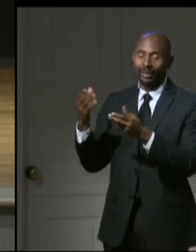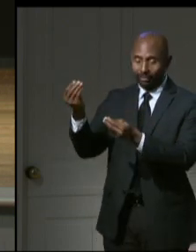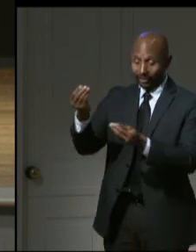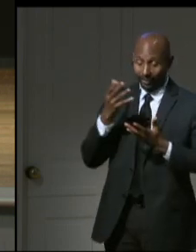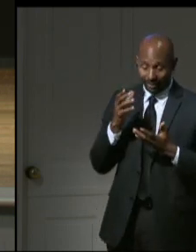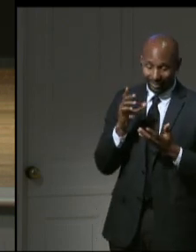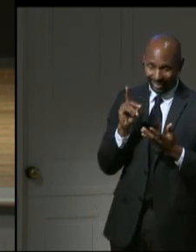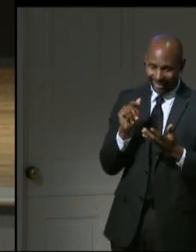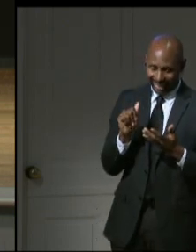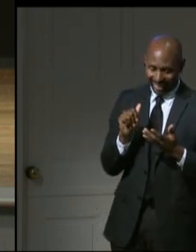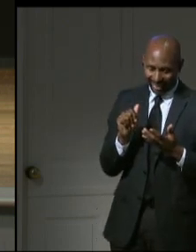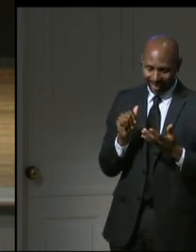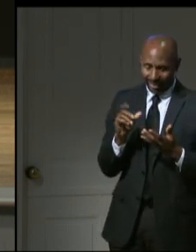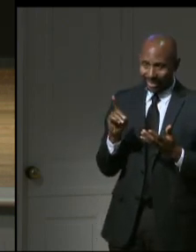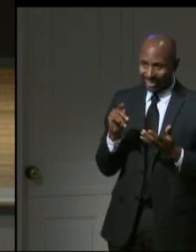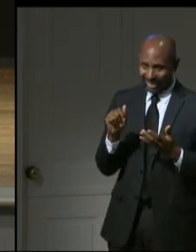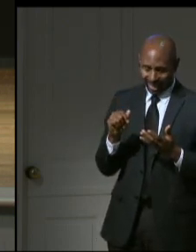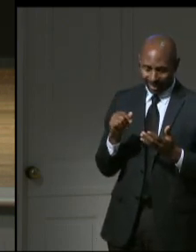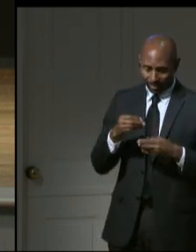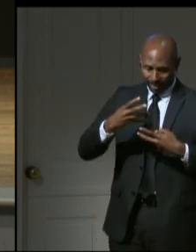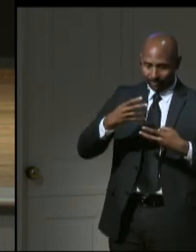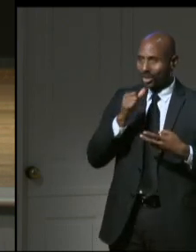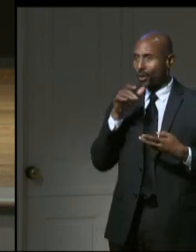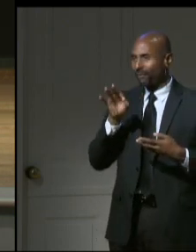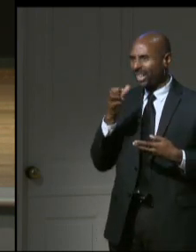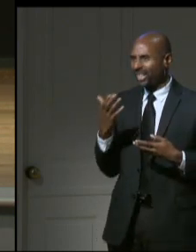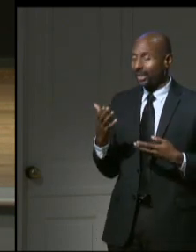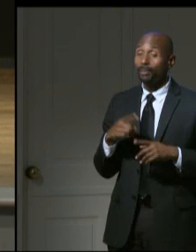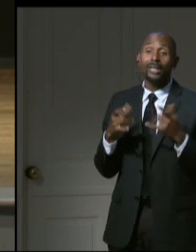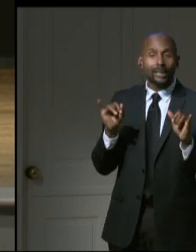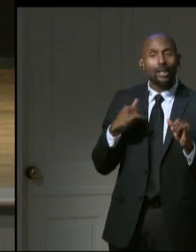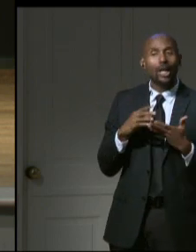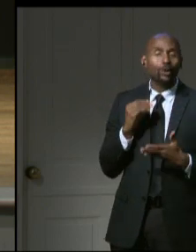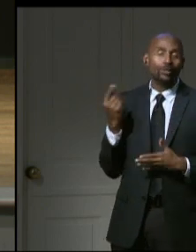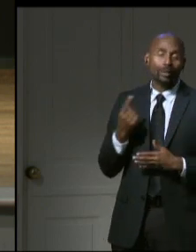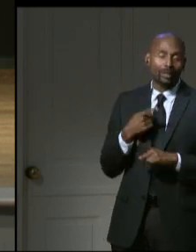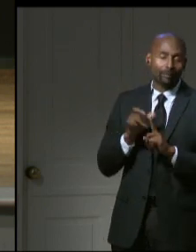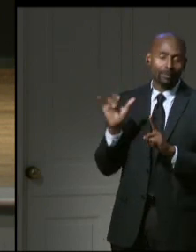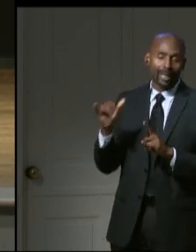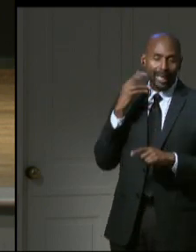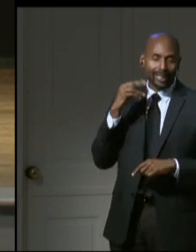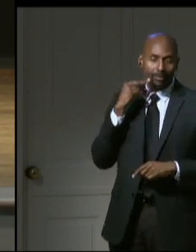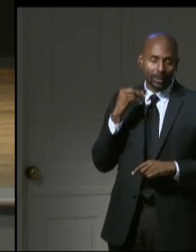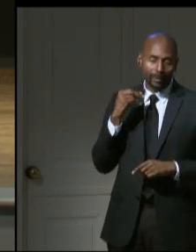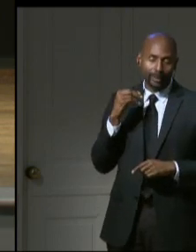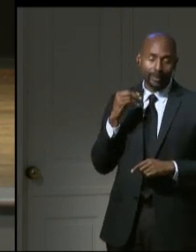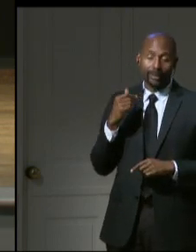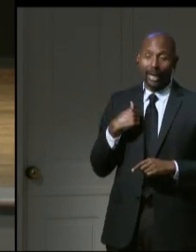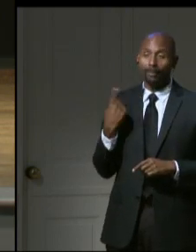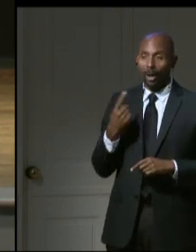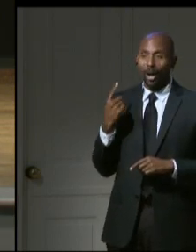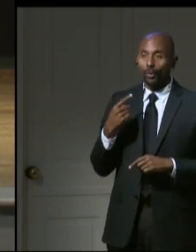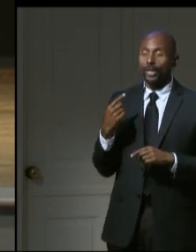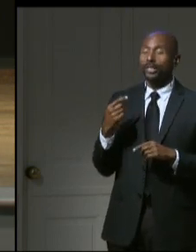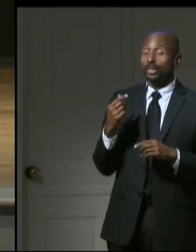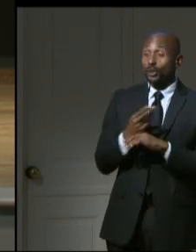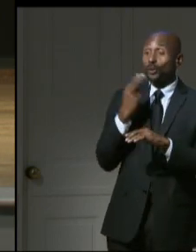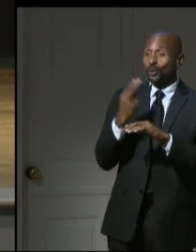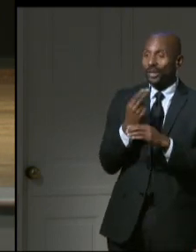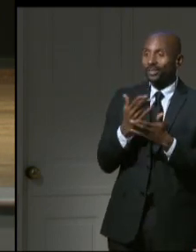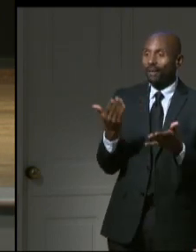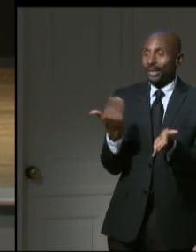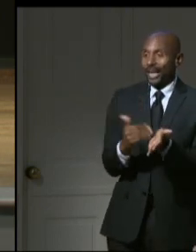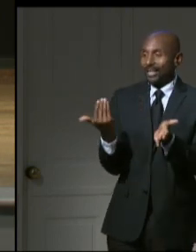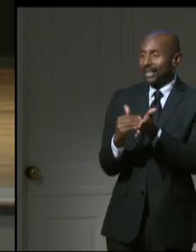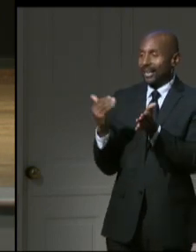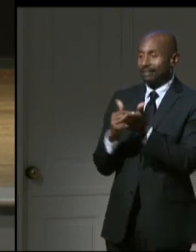and I don't know, I don't find anything. But even then, usually I still learn something, and I'm constantly reusing stuff anyway.